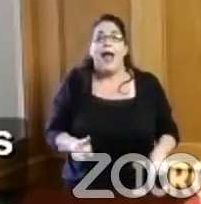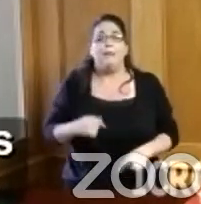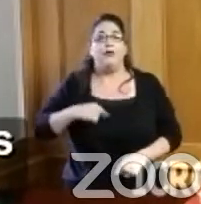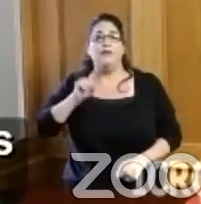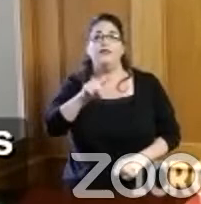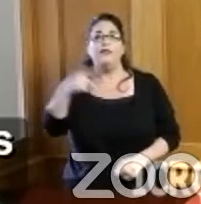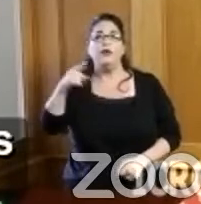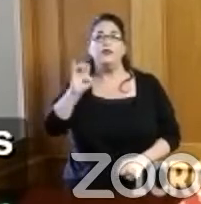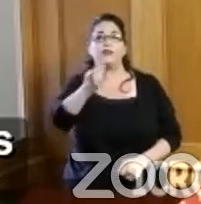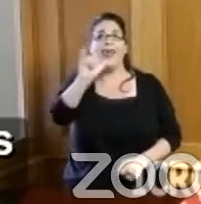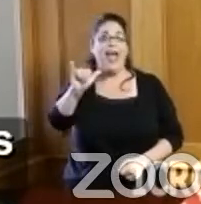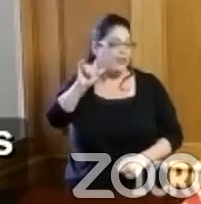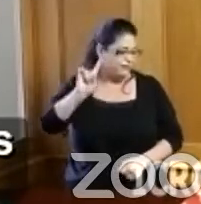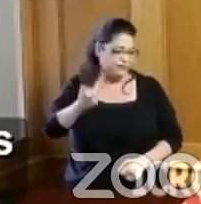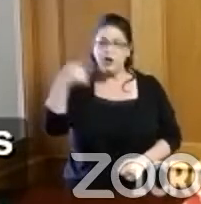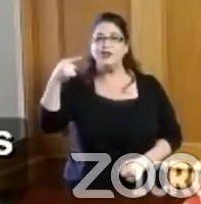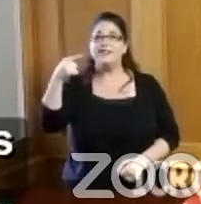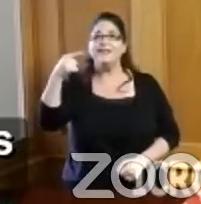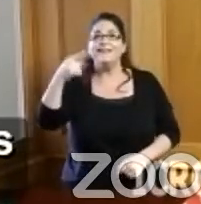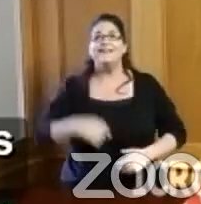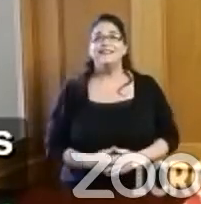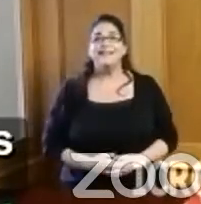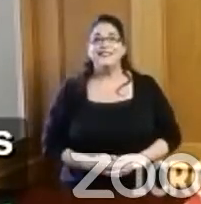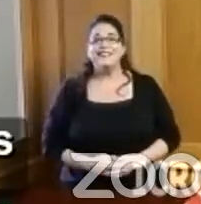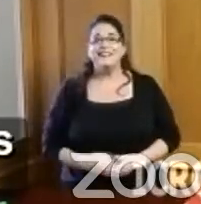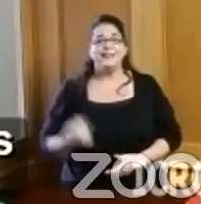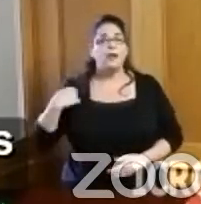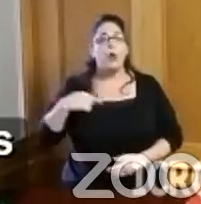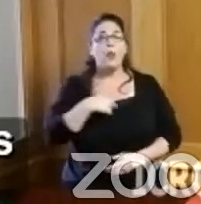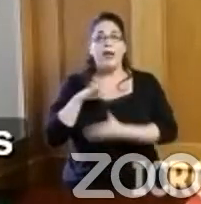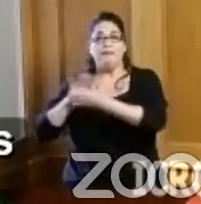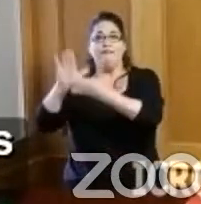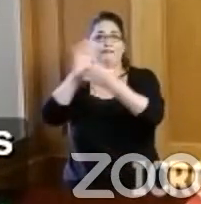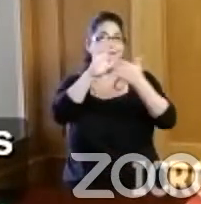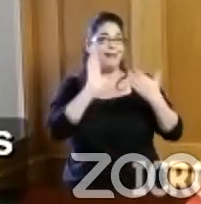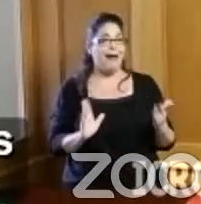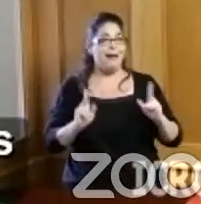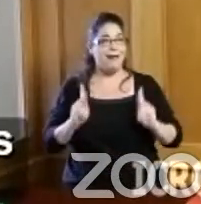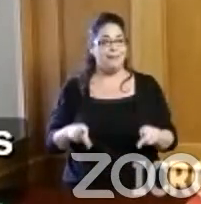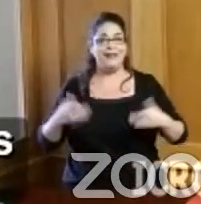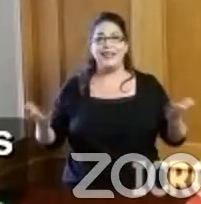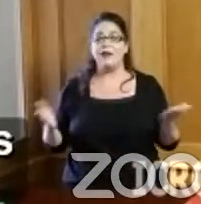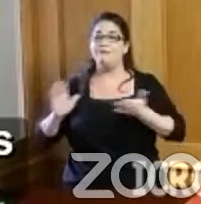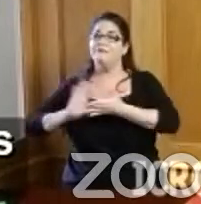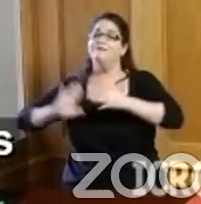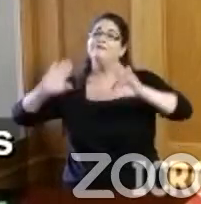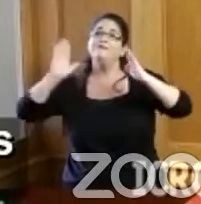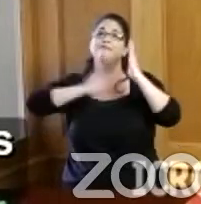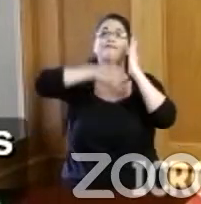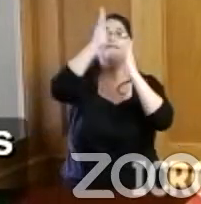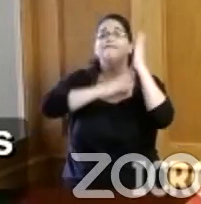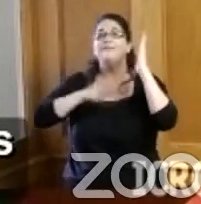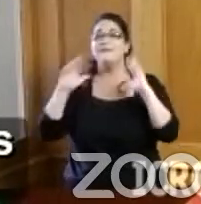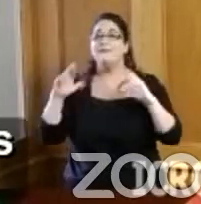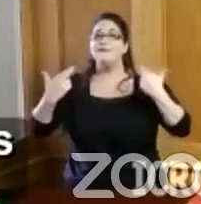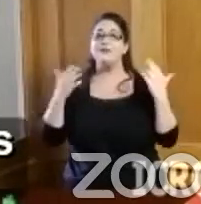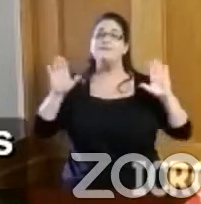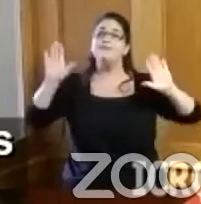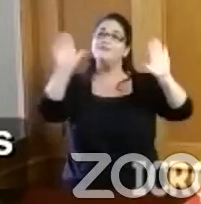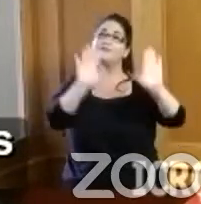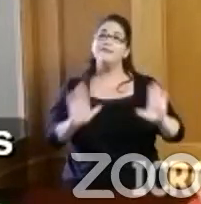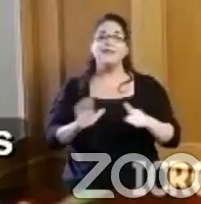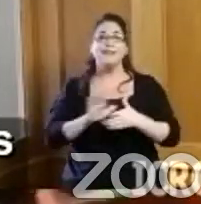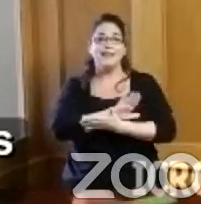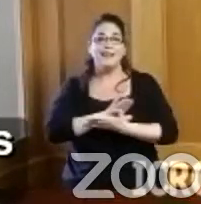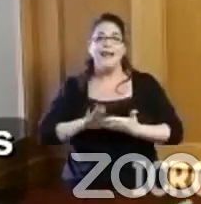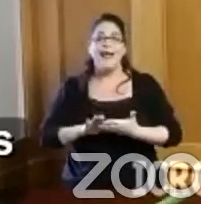1st of July. We cleaned up a little here. We did some repainting and we put